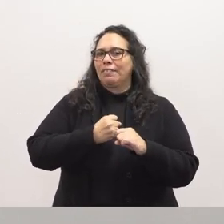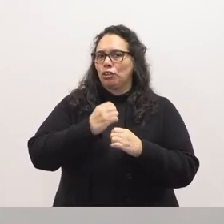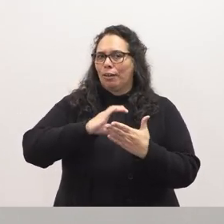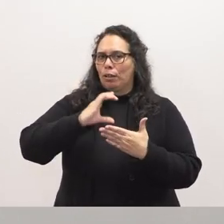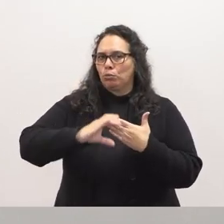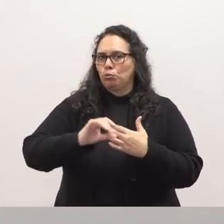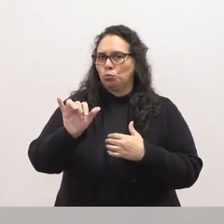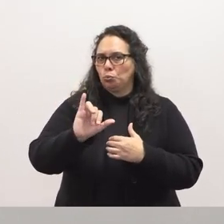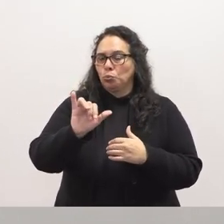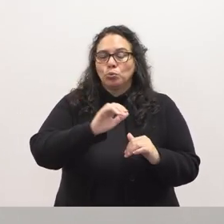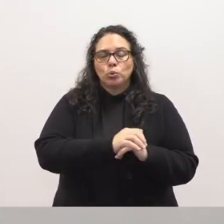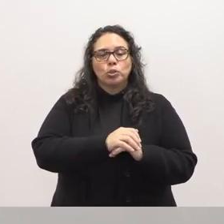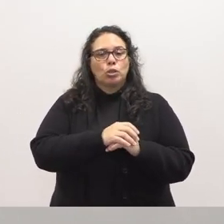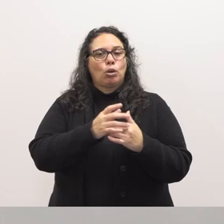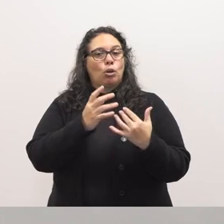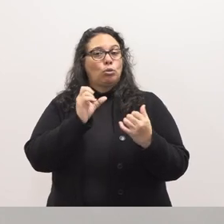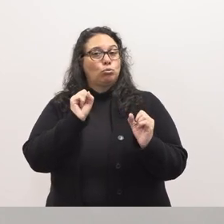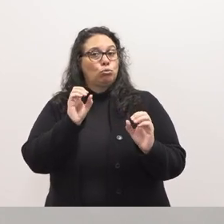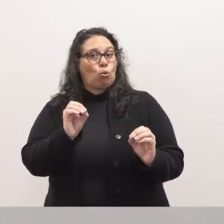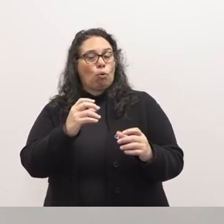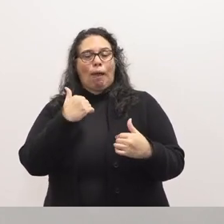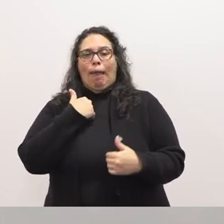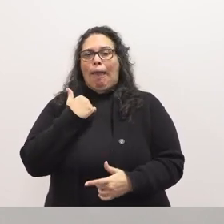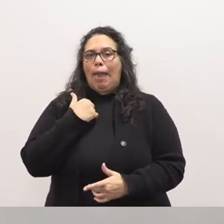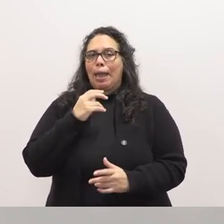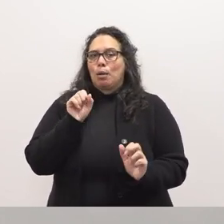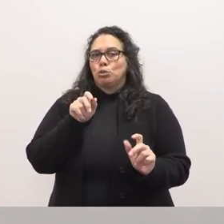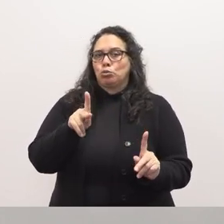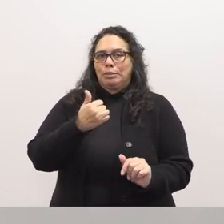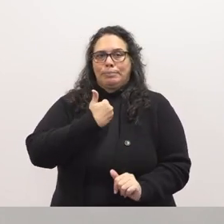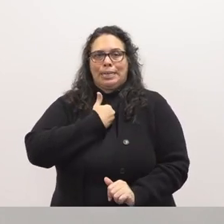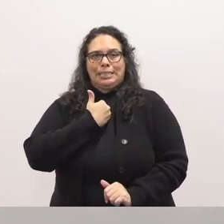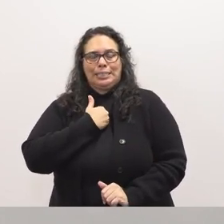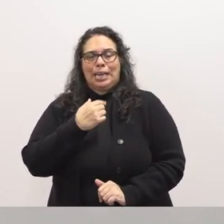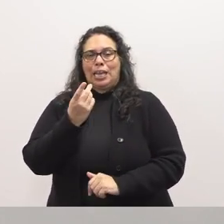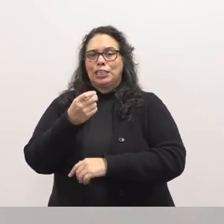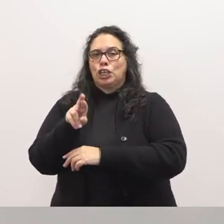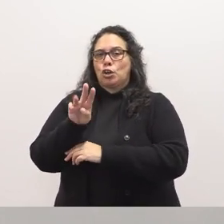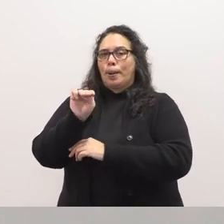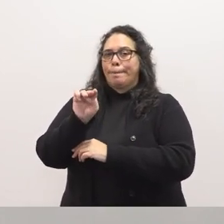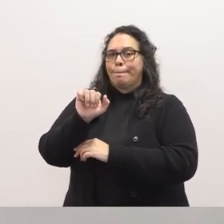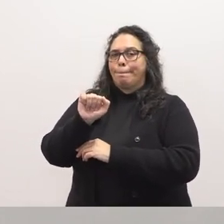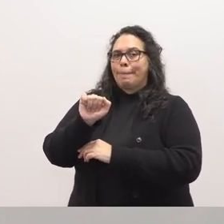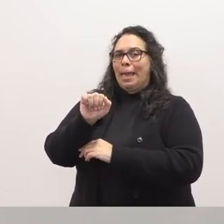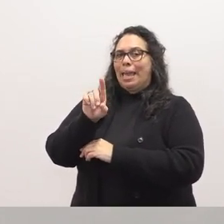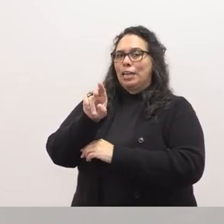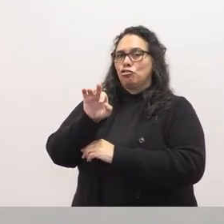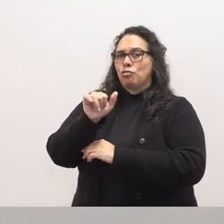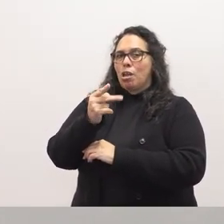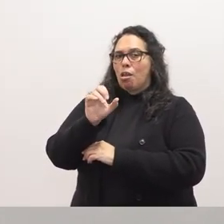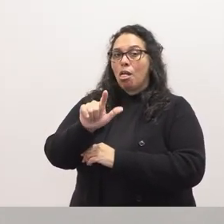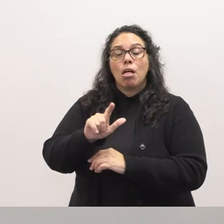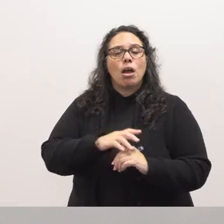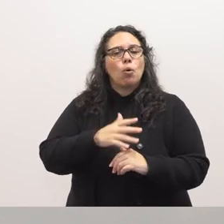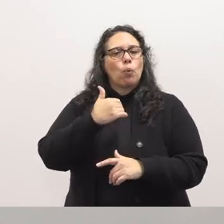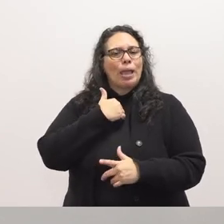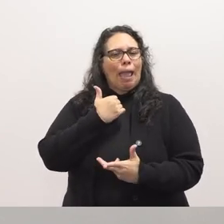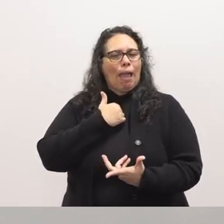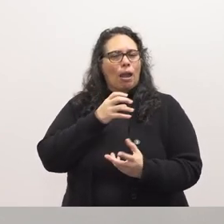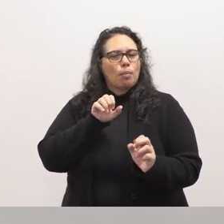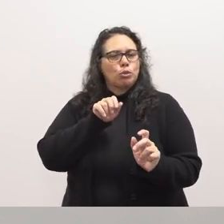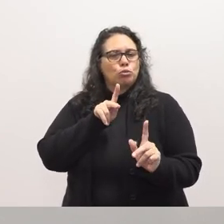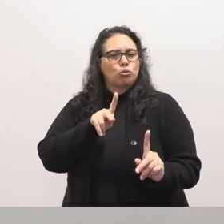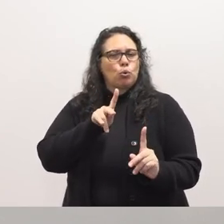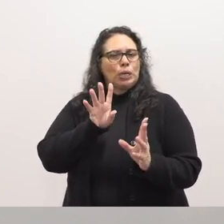So from there, we had an opportunity, myself, Dr. Madrigal, and others had an opportunity to meet with our student outcomes-focused